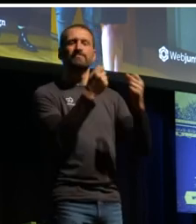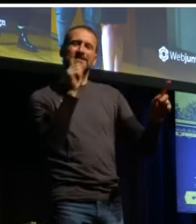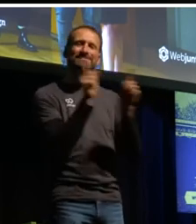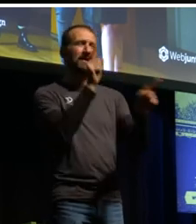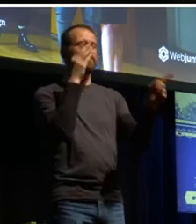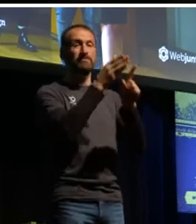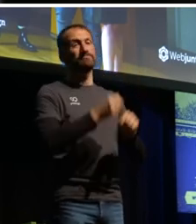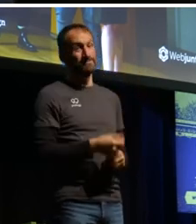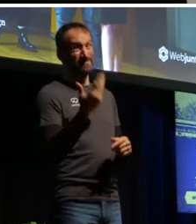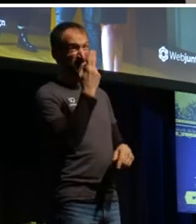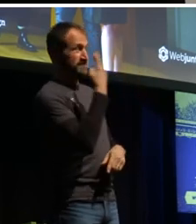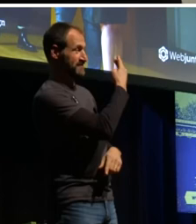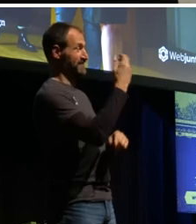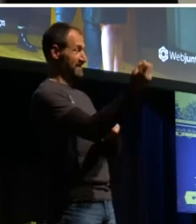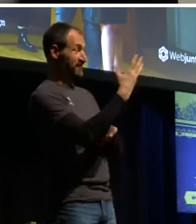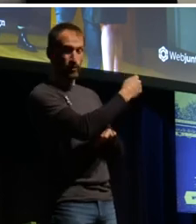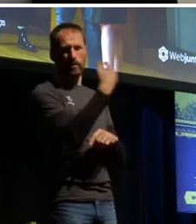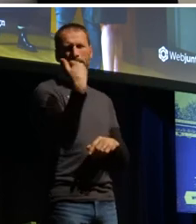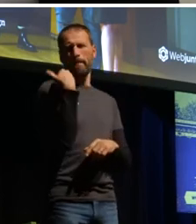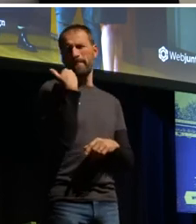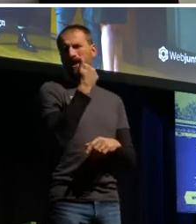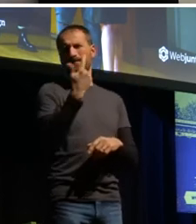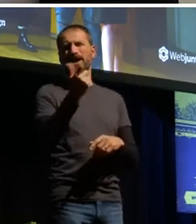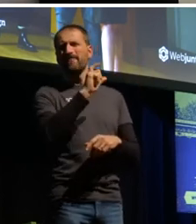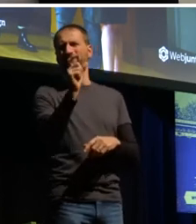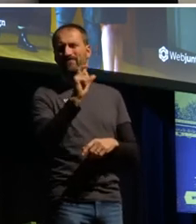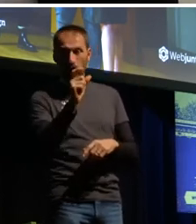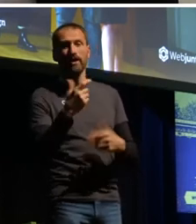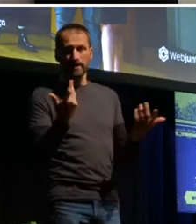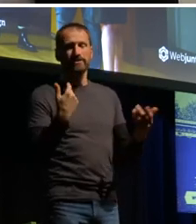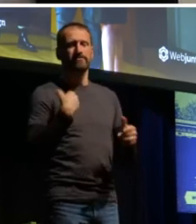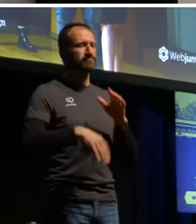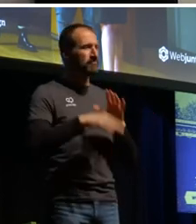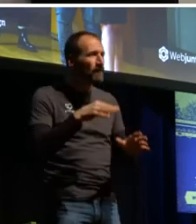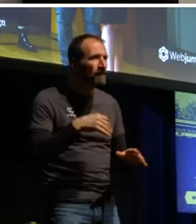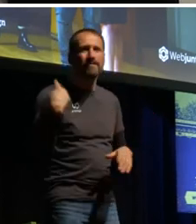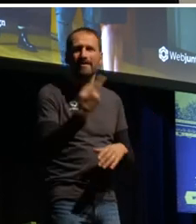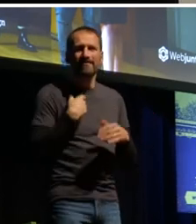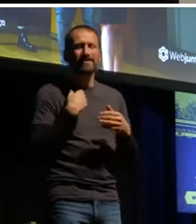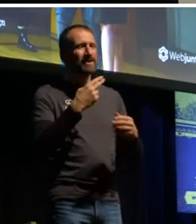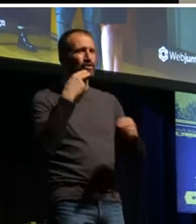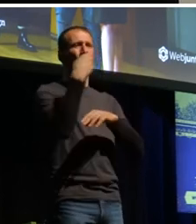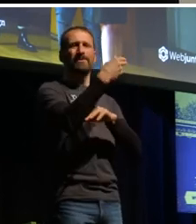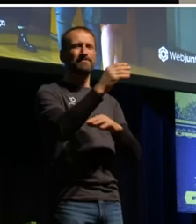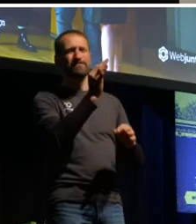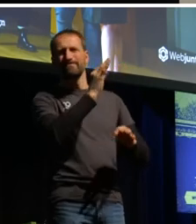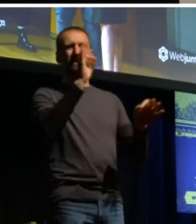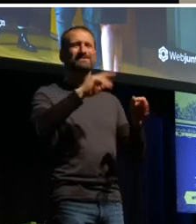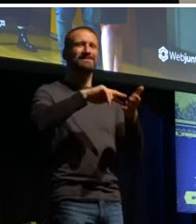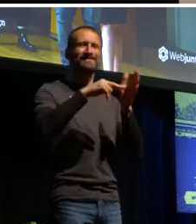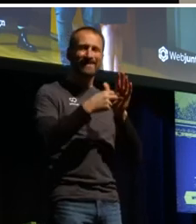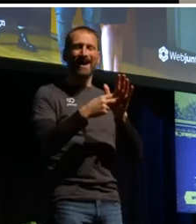this photograph is just from a few weeks ago. We found out that we got nominated as Best Tech Workplace for